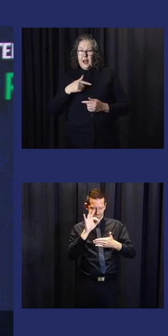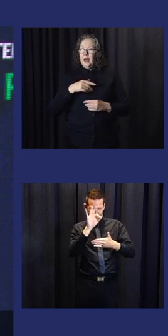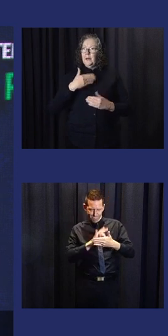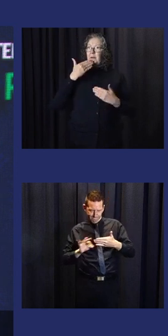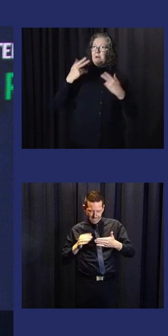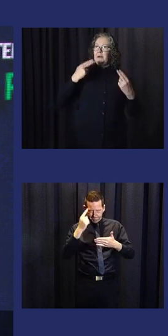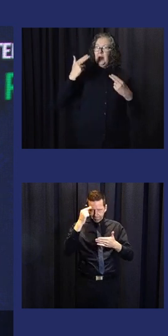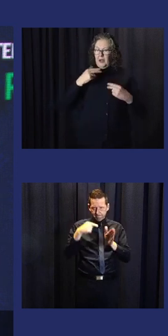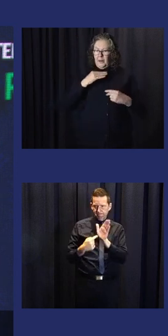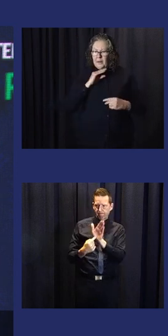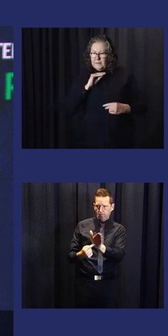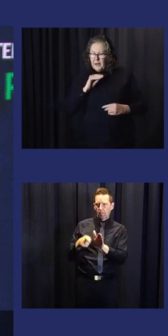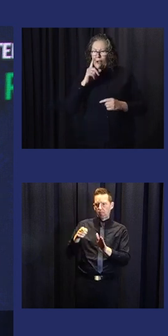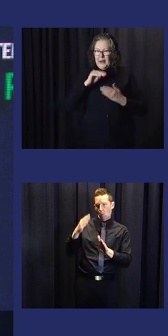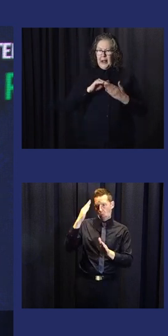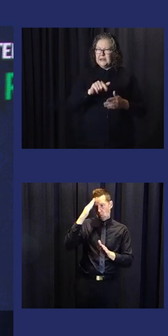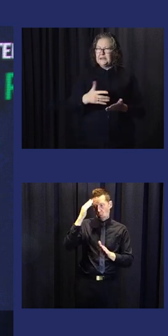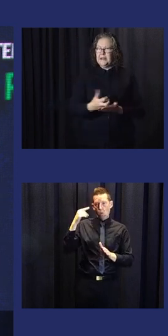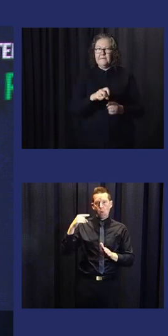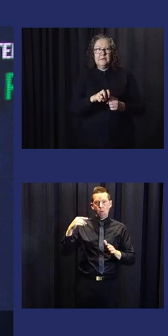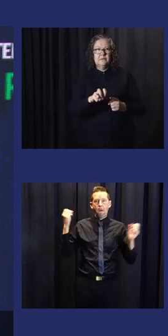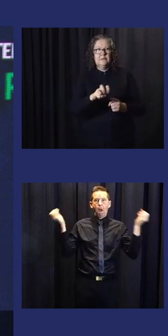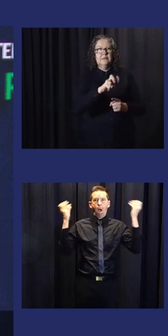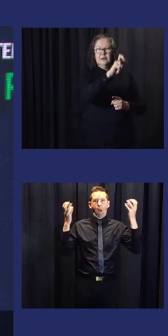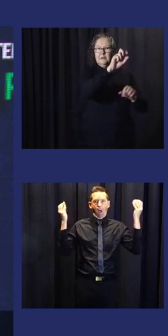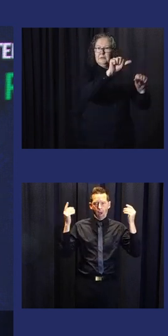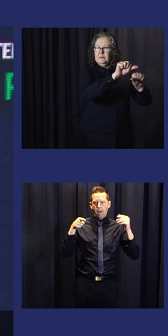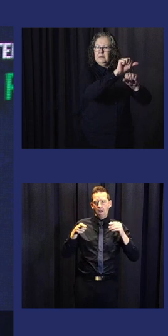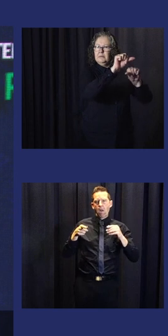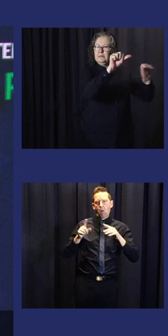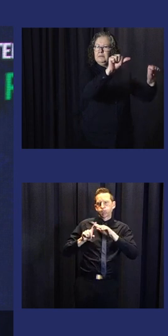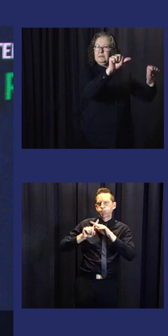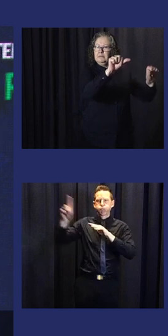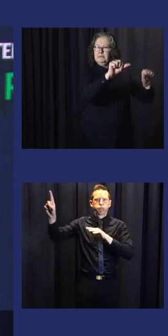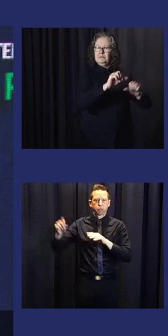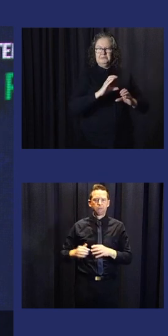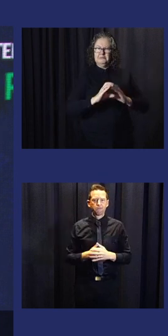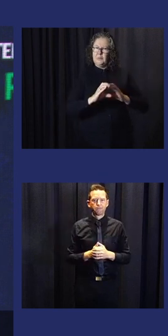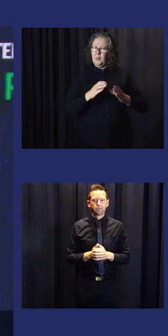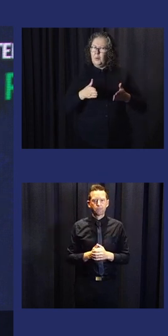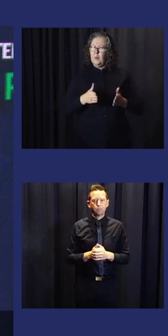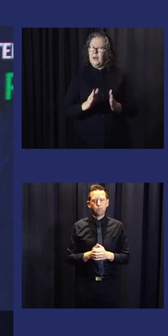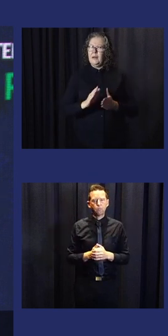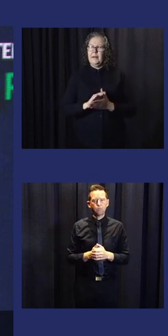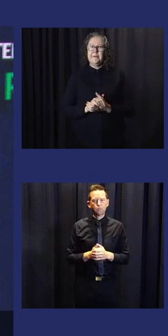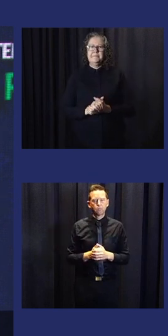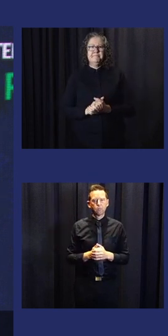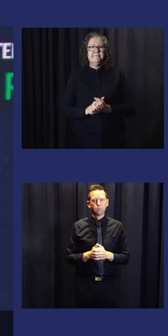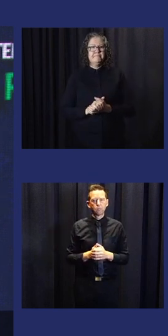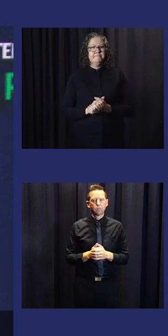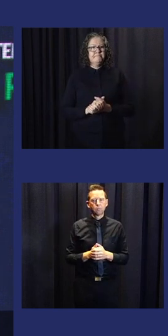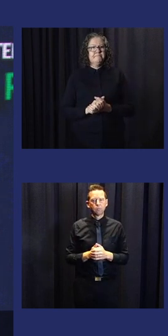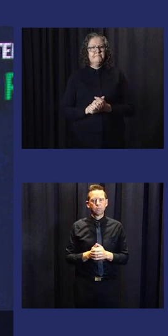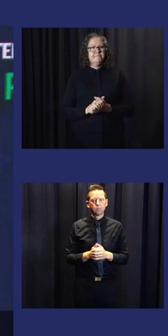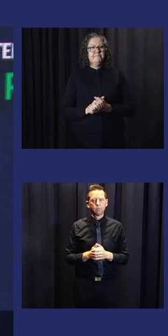event. In addition to that, for example, the eruption of one of the most actively volcano in the